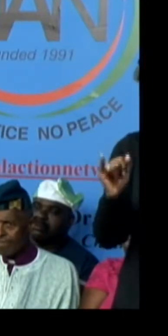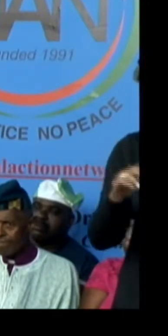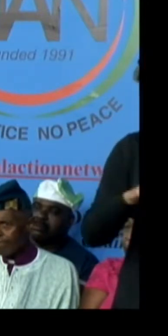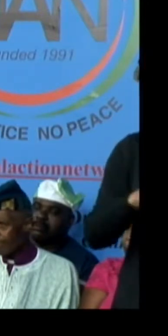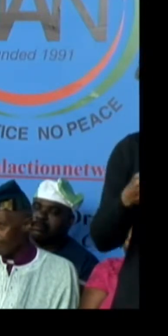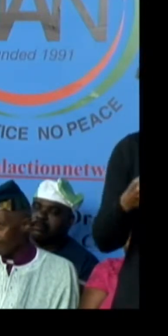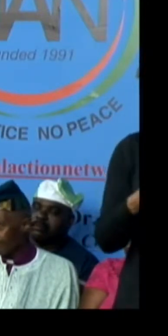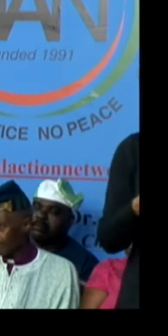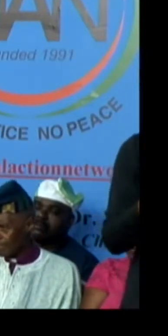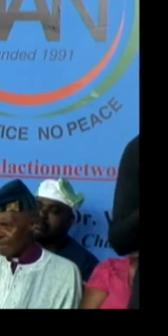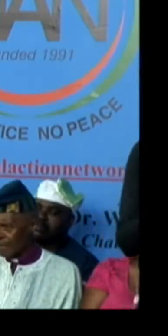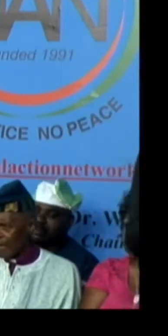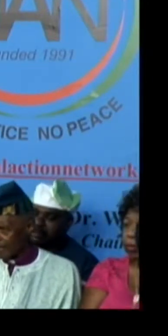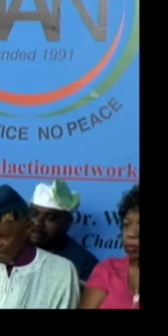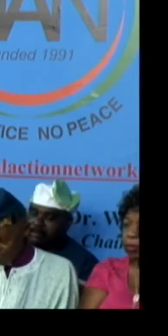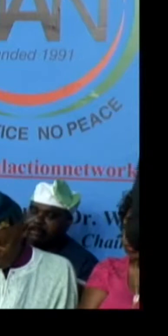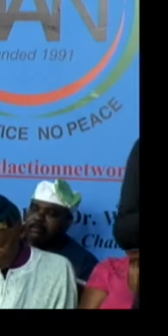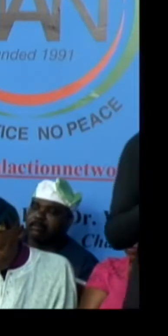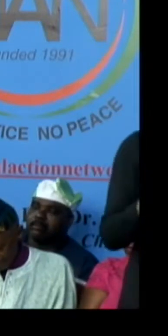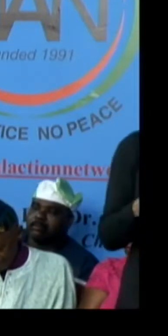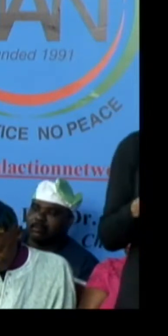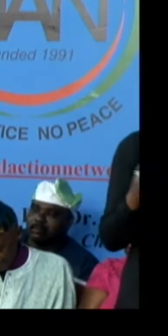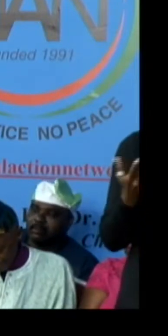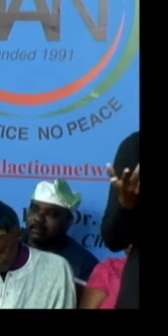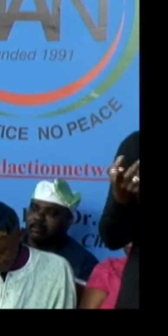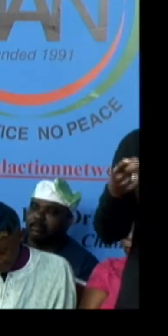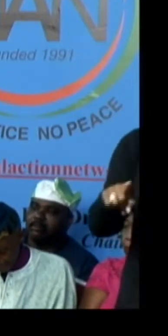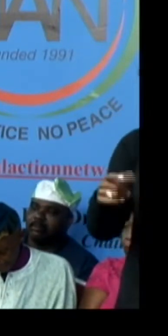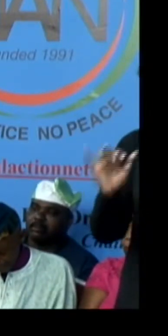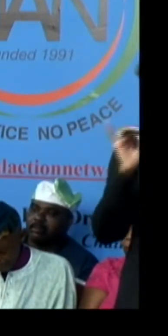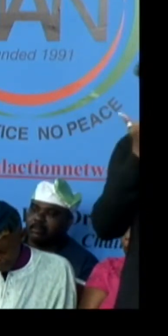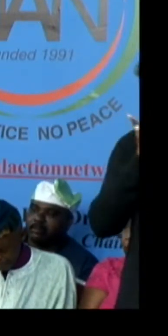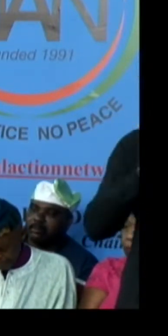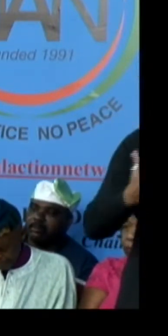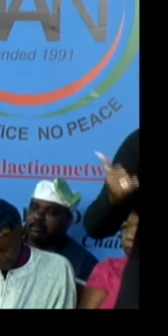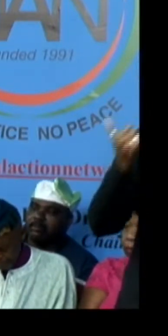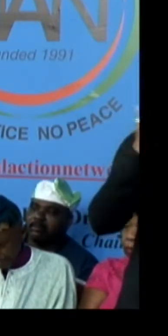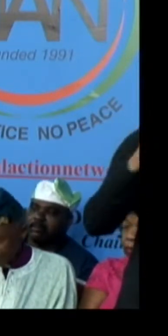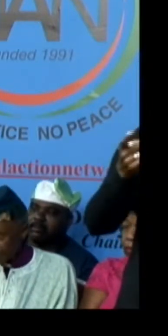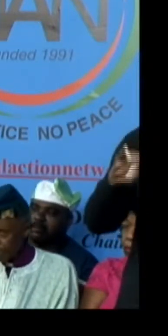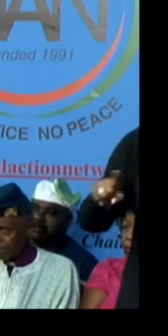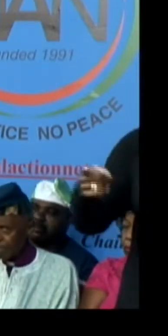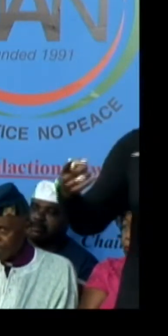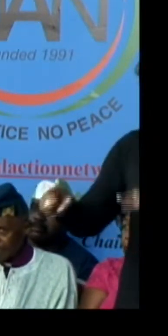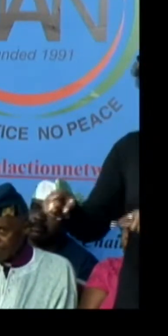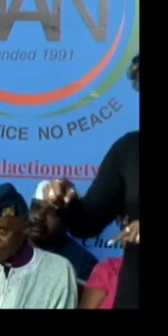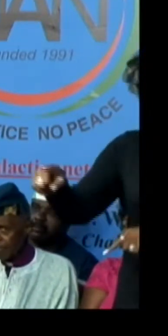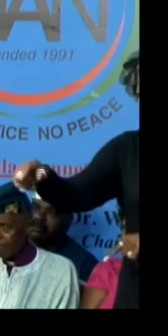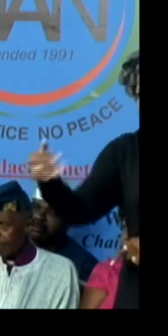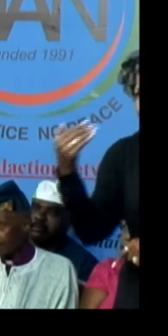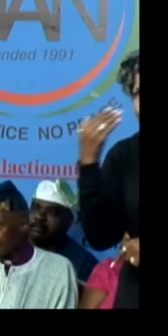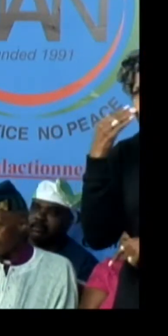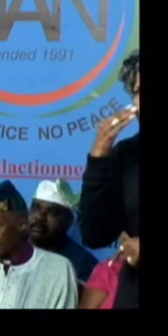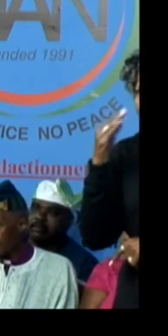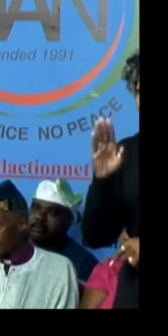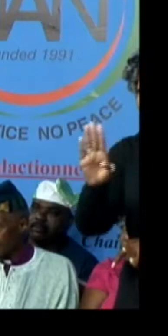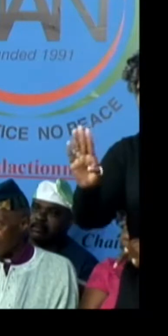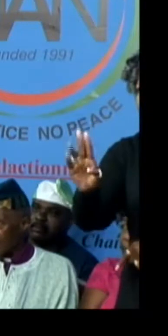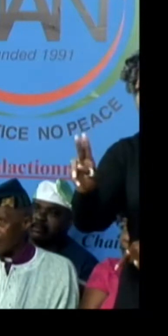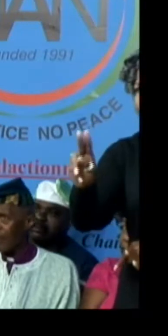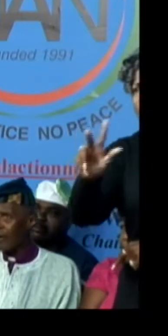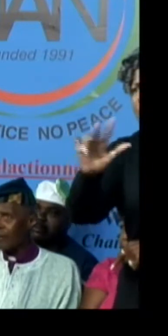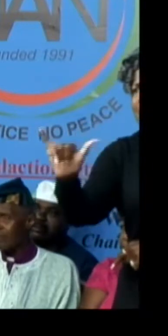that he can bully you. I learned growing up that they say dogs can smell fear.